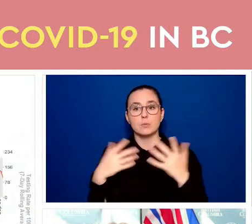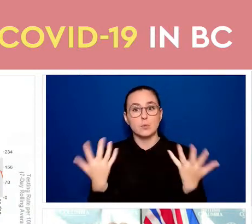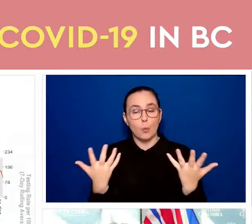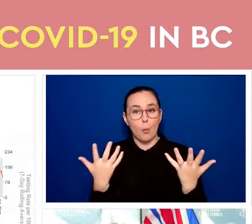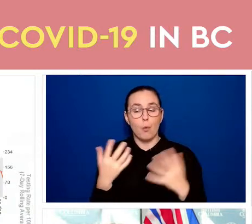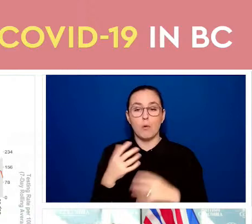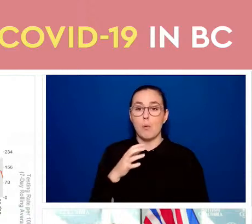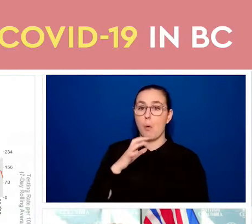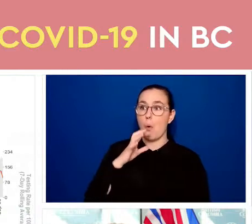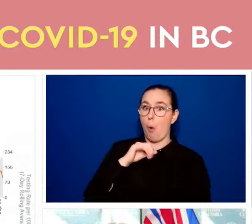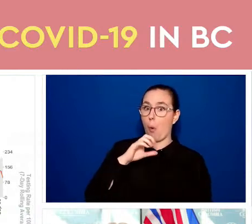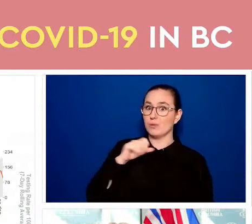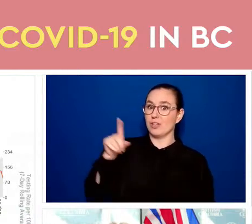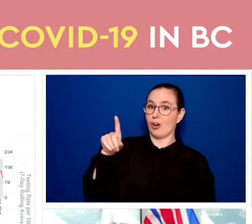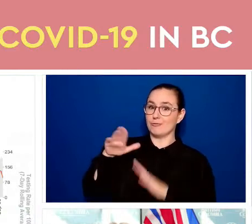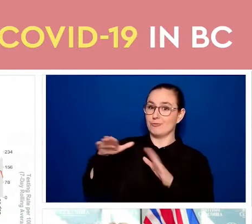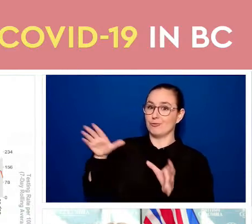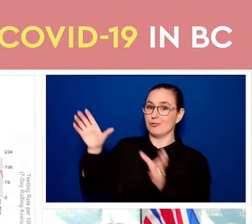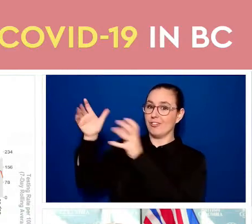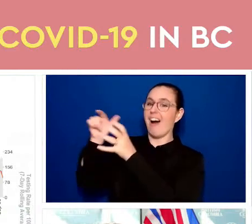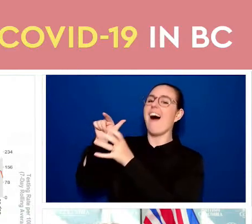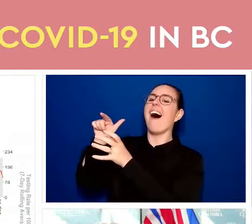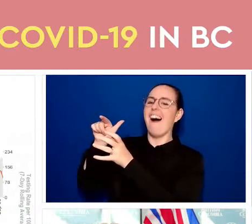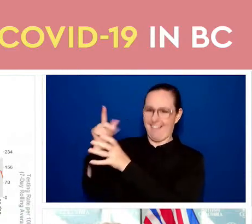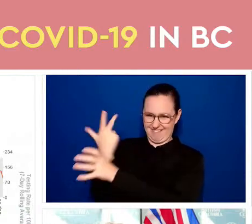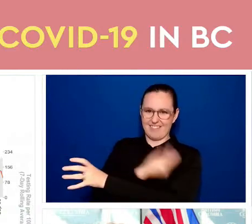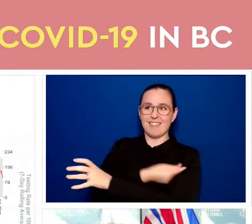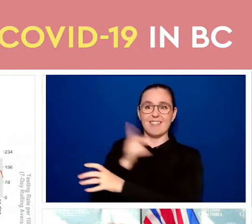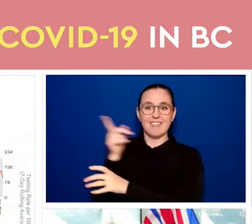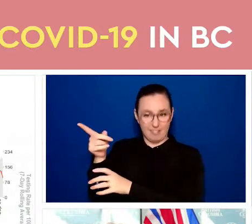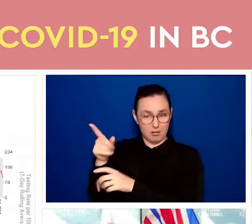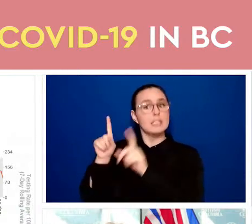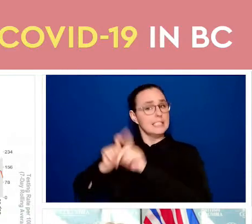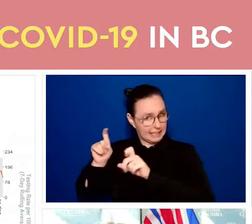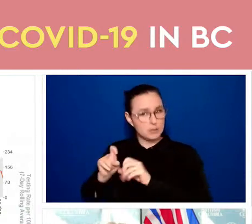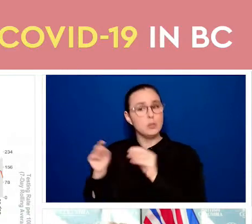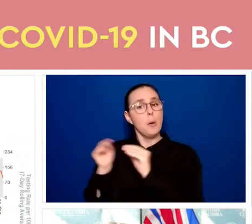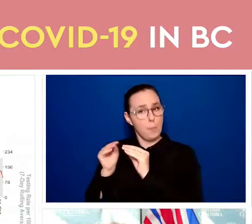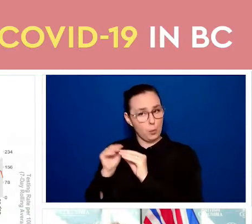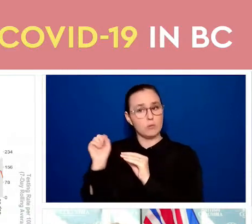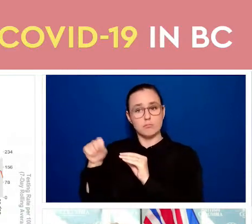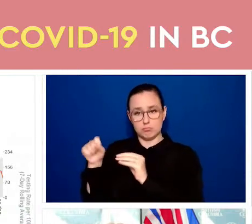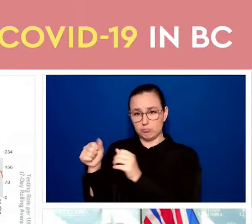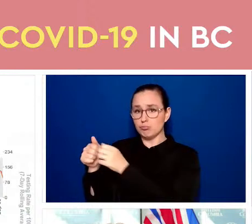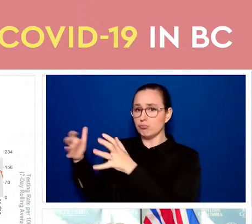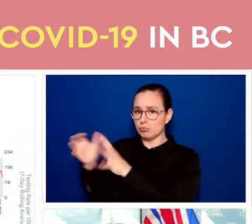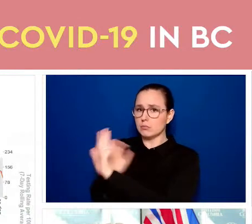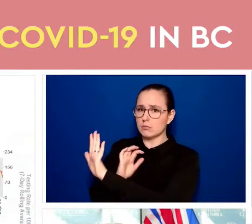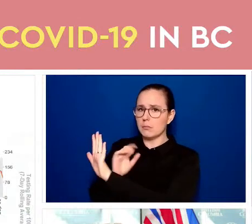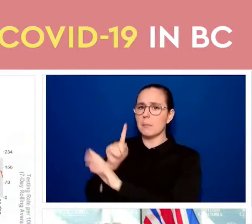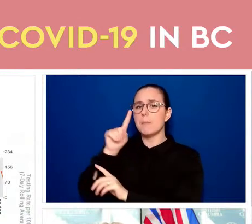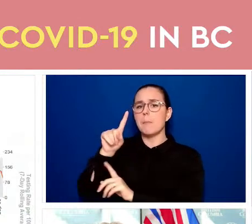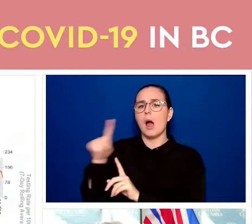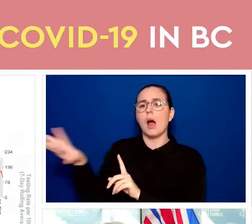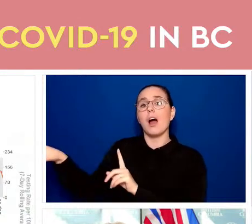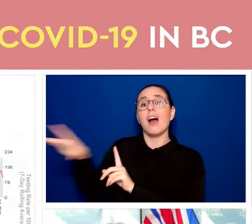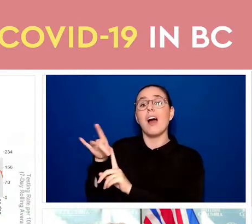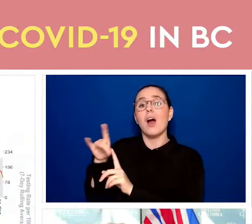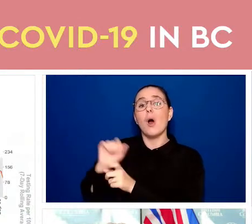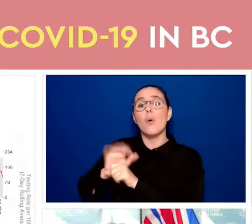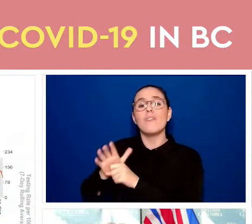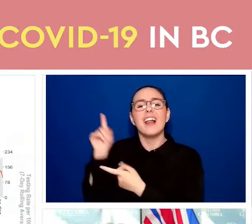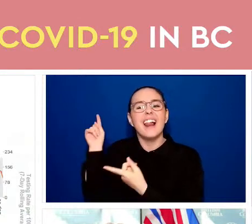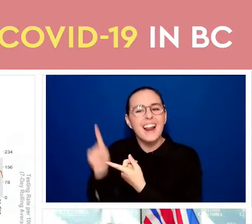children who are protected through vaccination and in the 0 to 4-year-old age group. So what does this mean? Where are